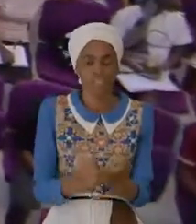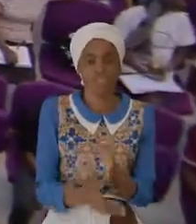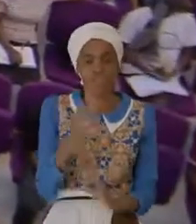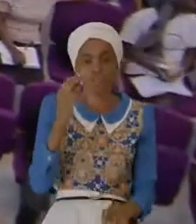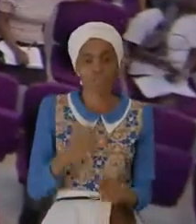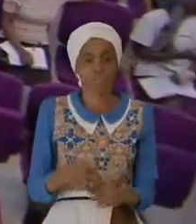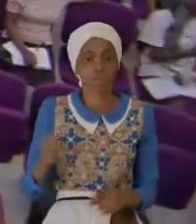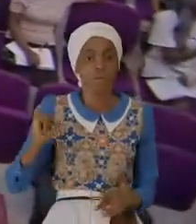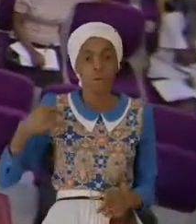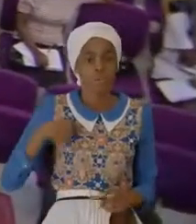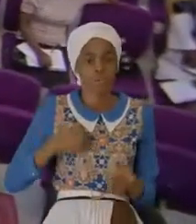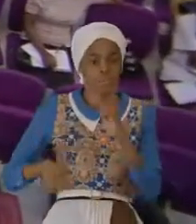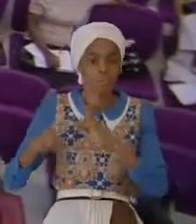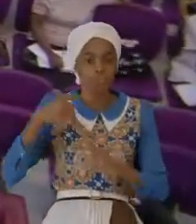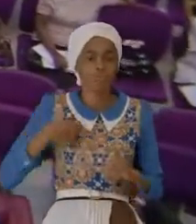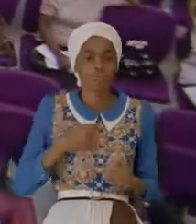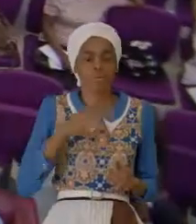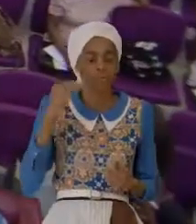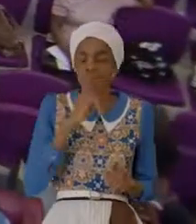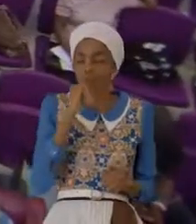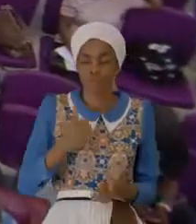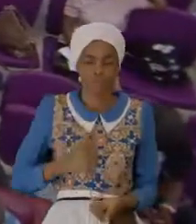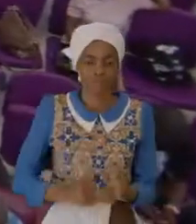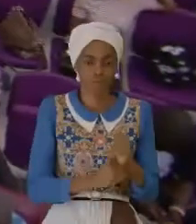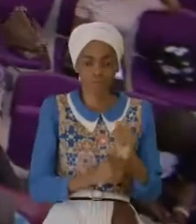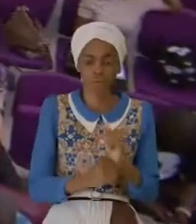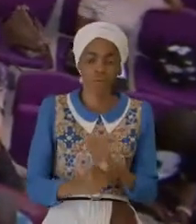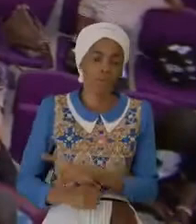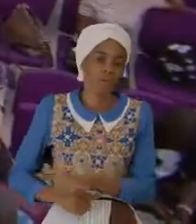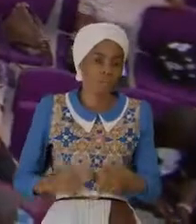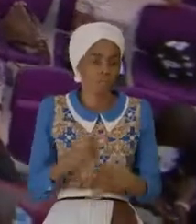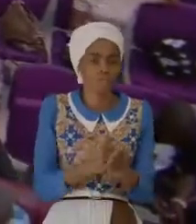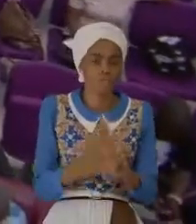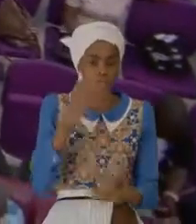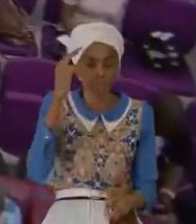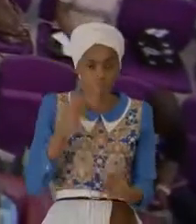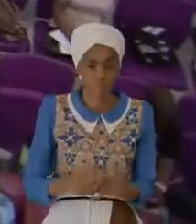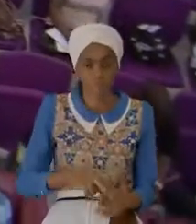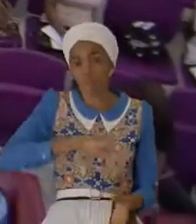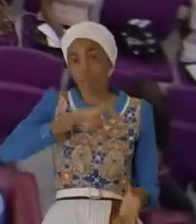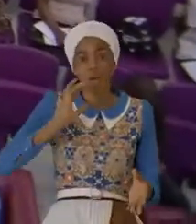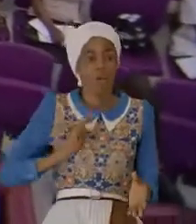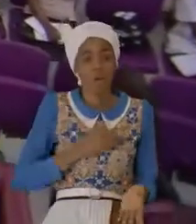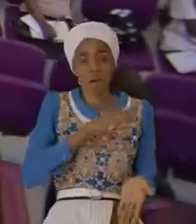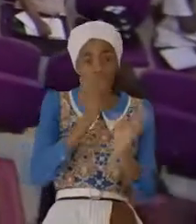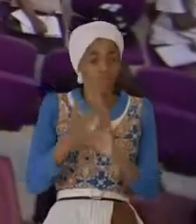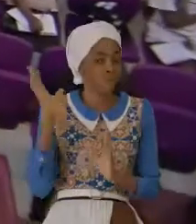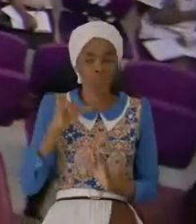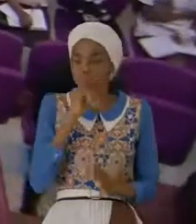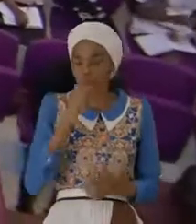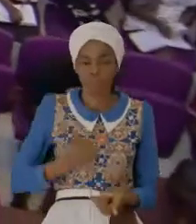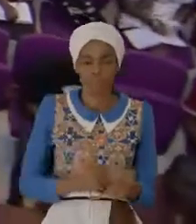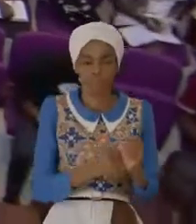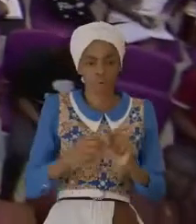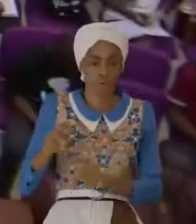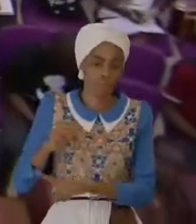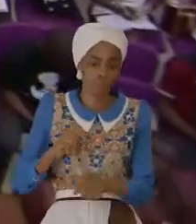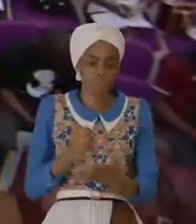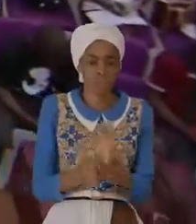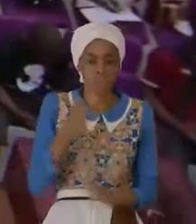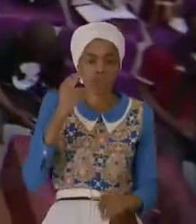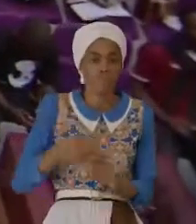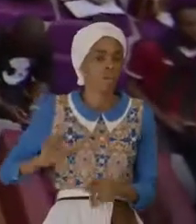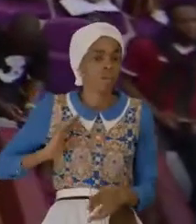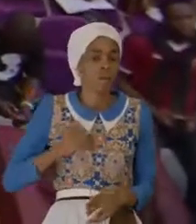will not follow that a converts will not follow them our members